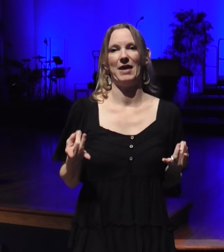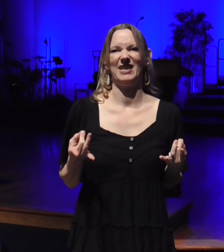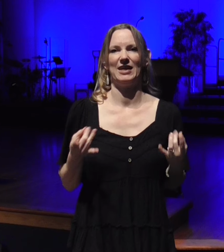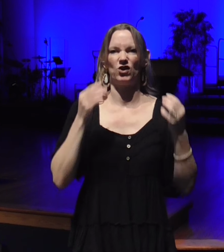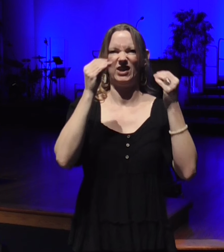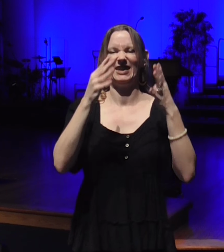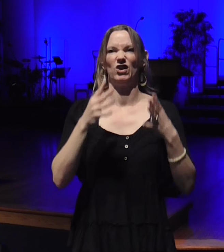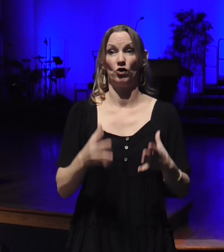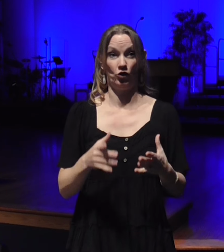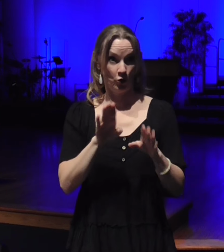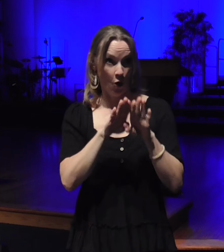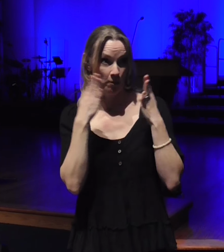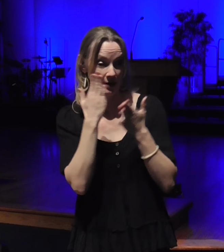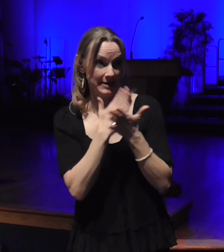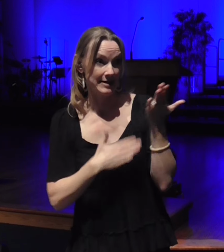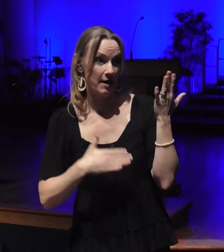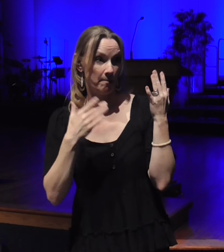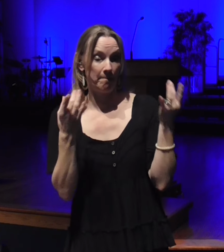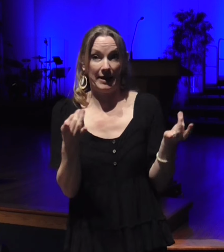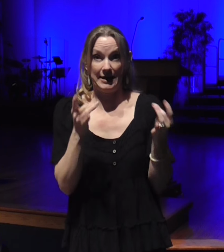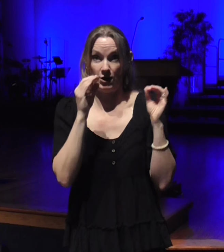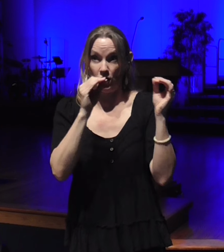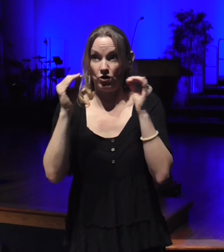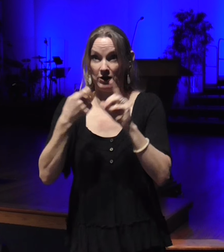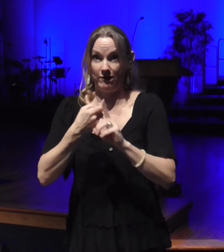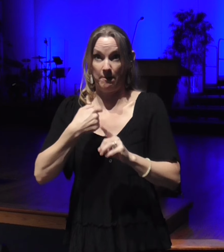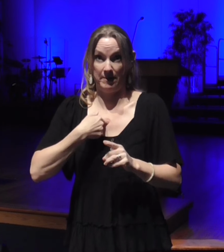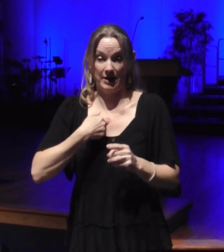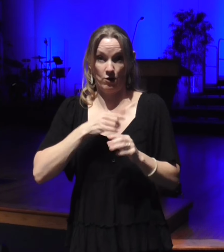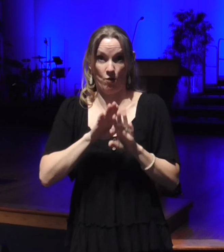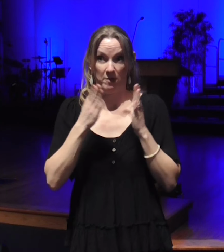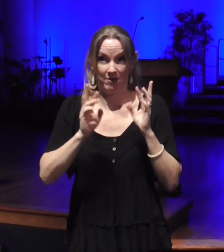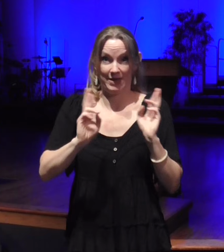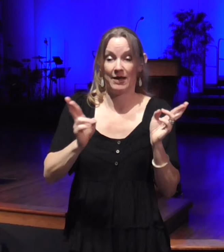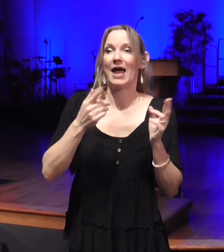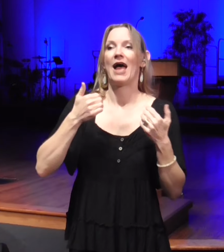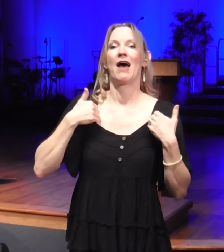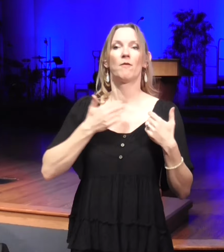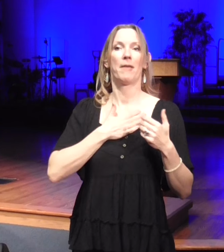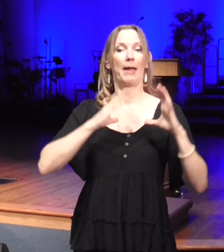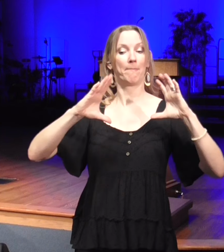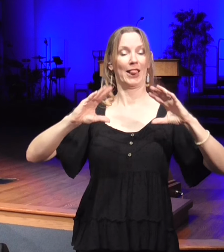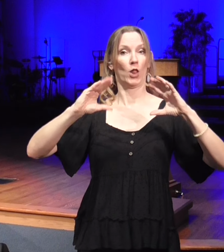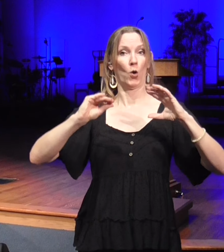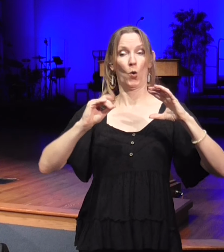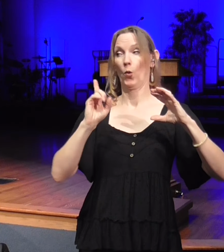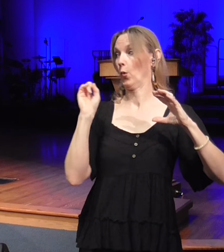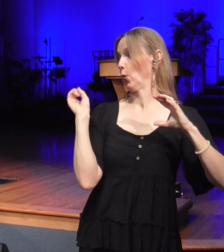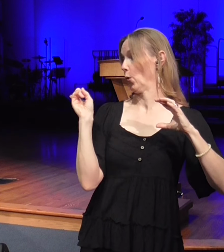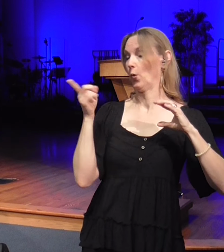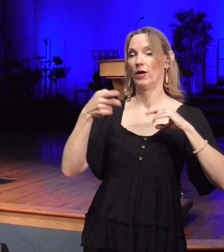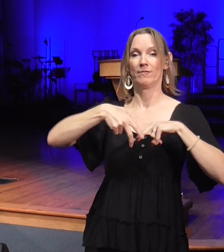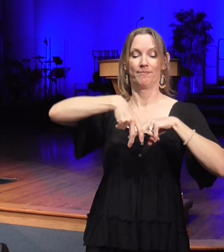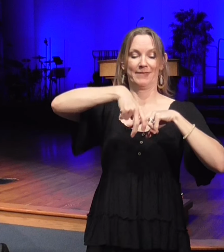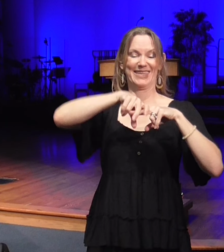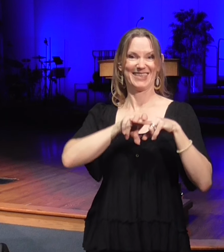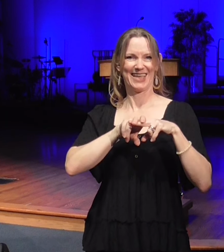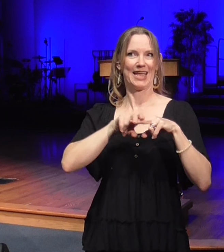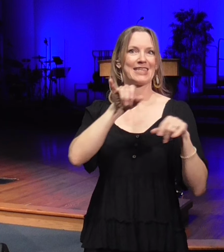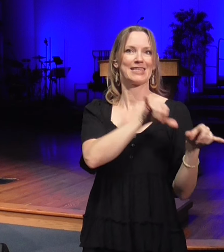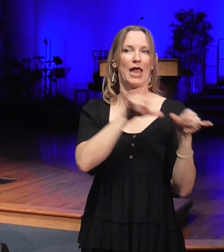teacher. You open to a little meditation instruction from me? All right, let's try it out. I've got my pillow right here. I'm going to sit, as